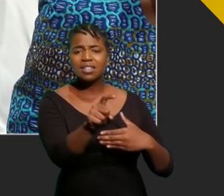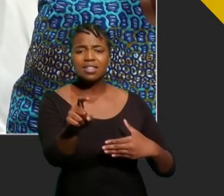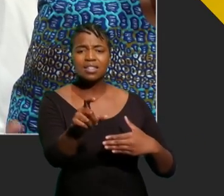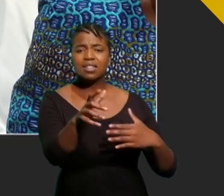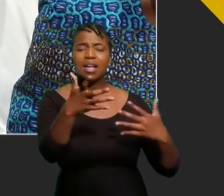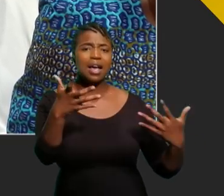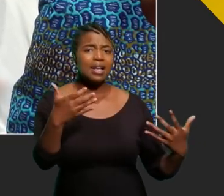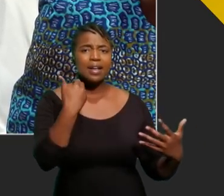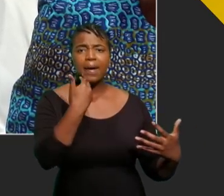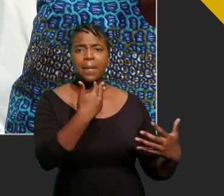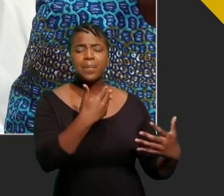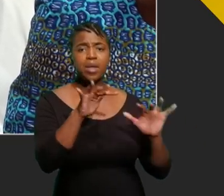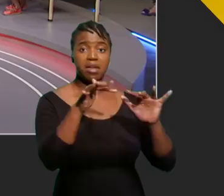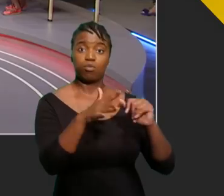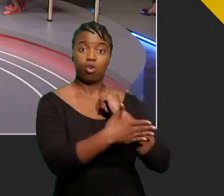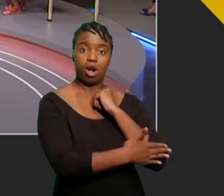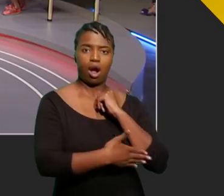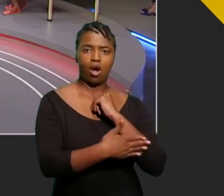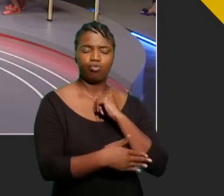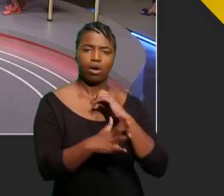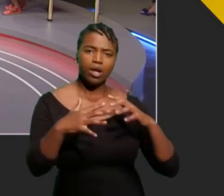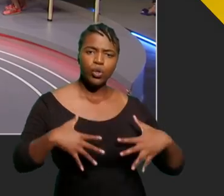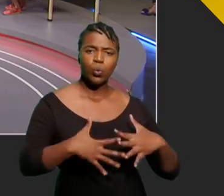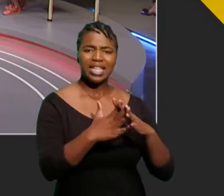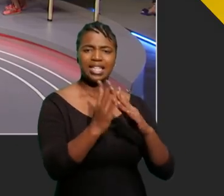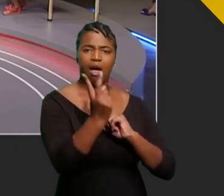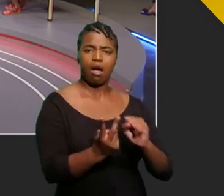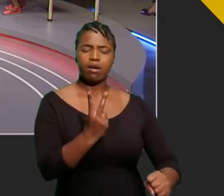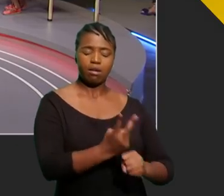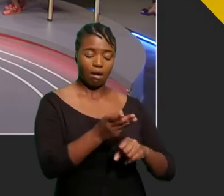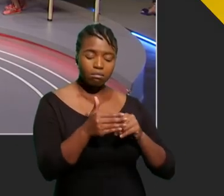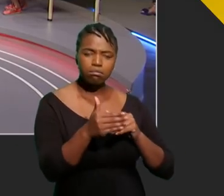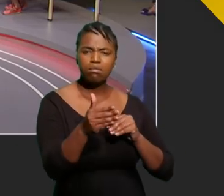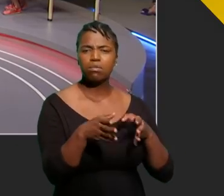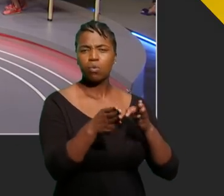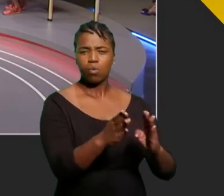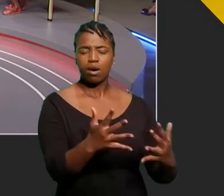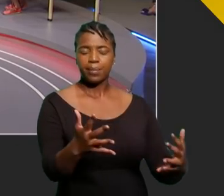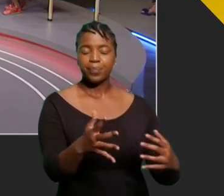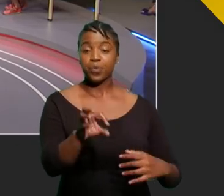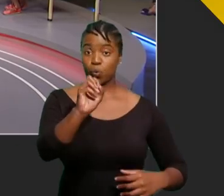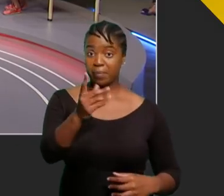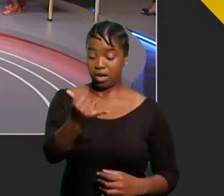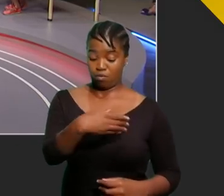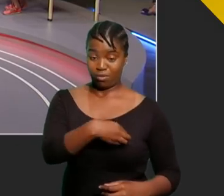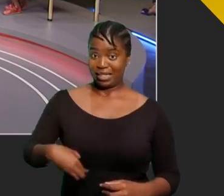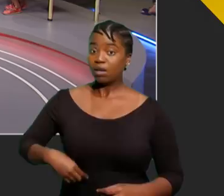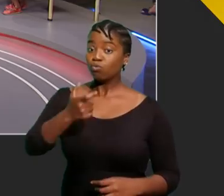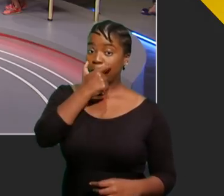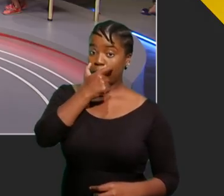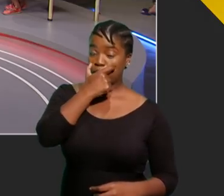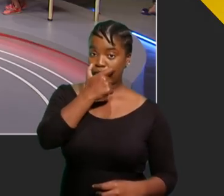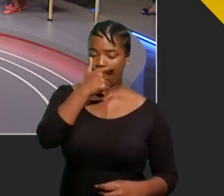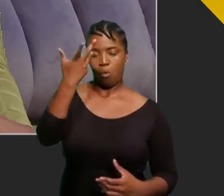and as people of our country to bring unity back together to look at the way forward. Yes. Now our president Cyril Ramaphosa